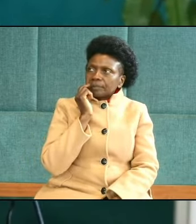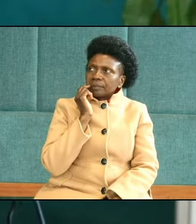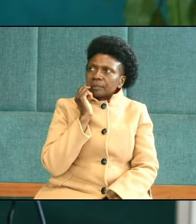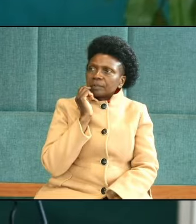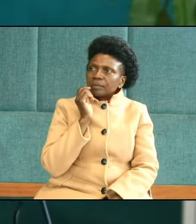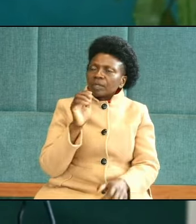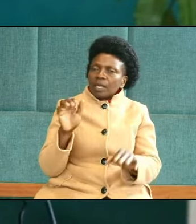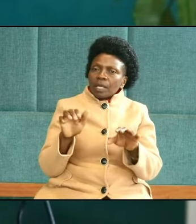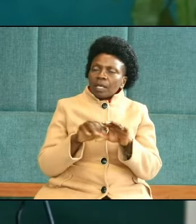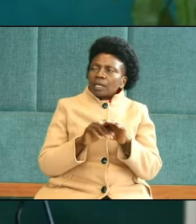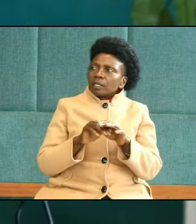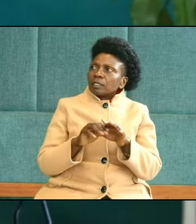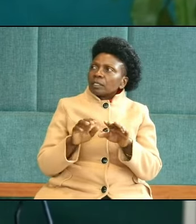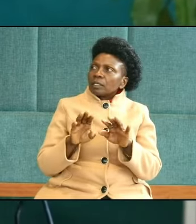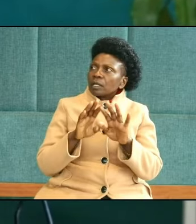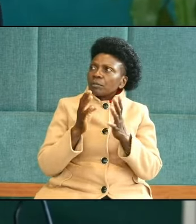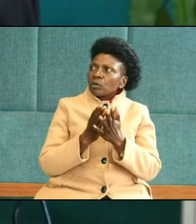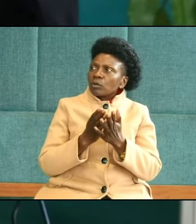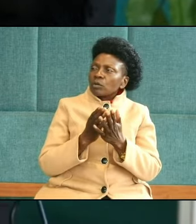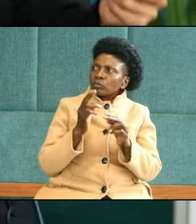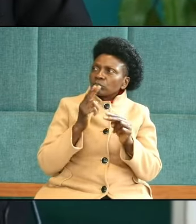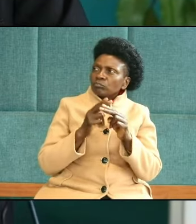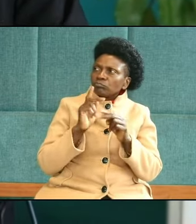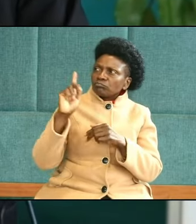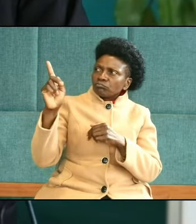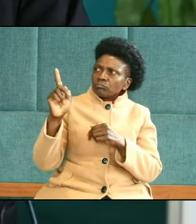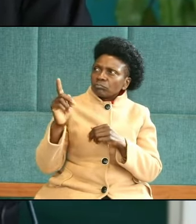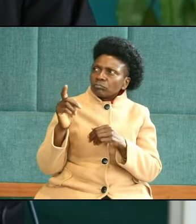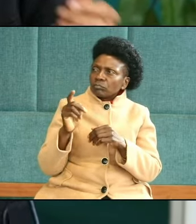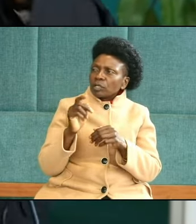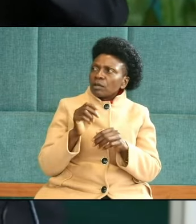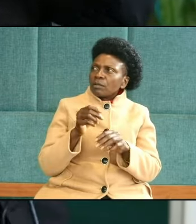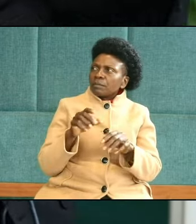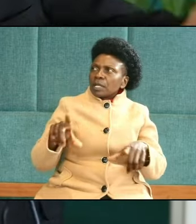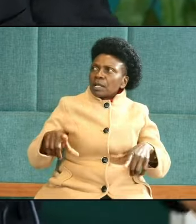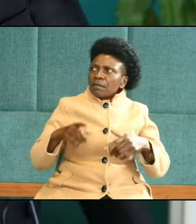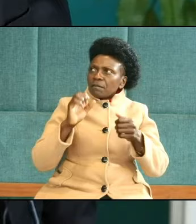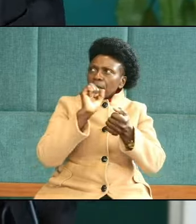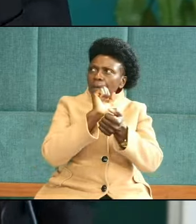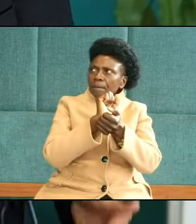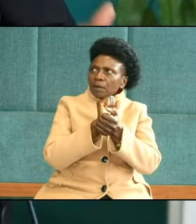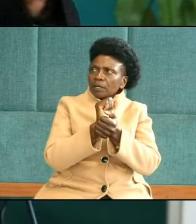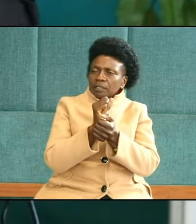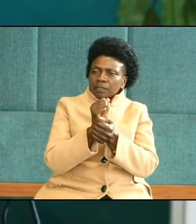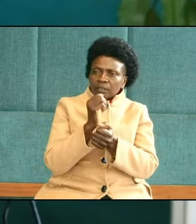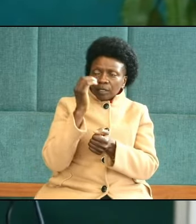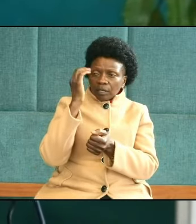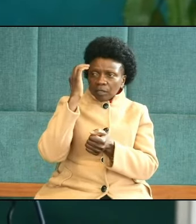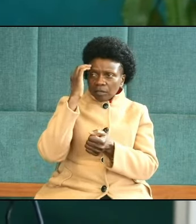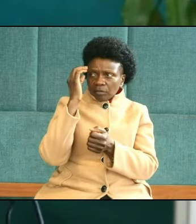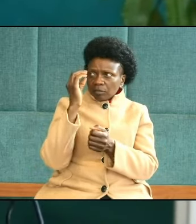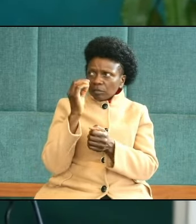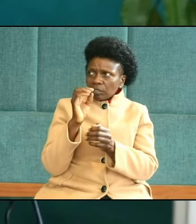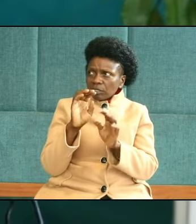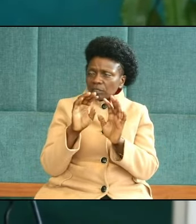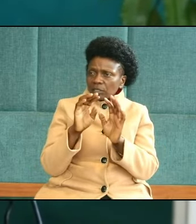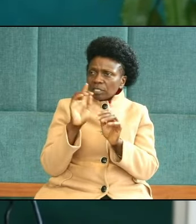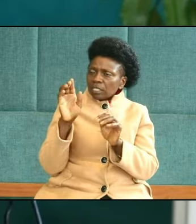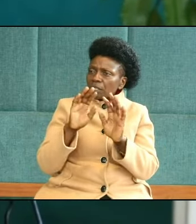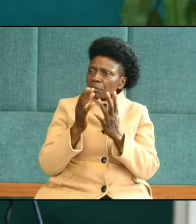called Sketches from the Life of Paul. It's not a commonly known book. Sketches from the Life of